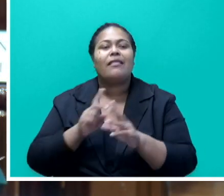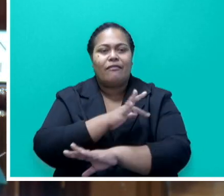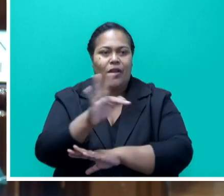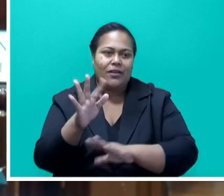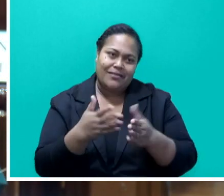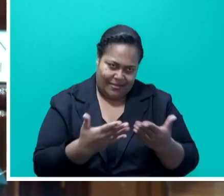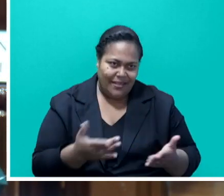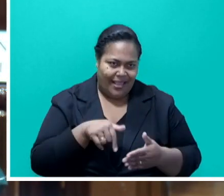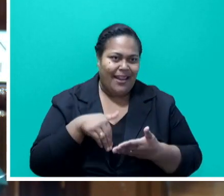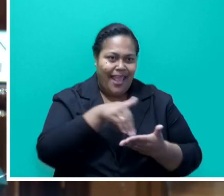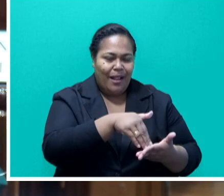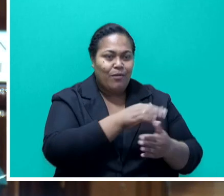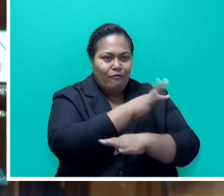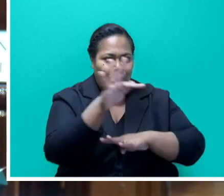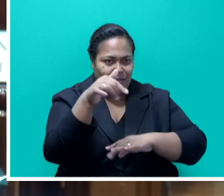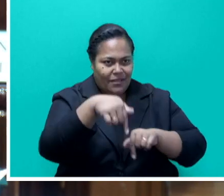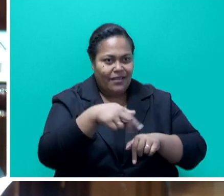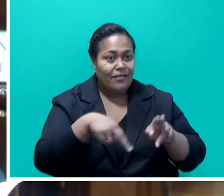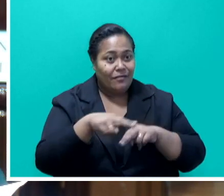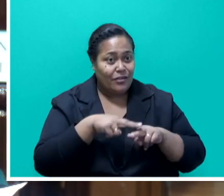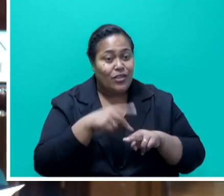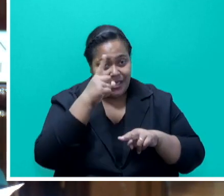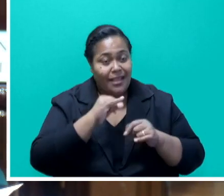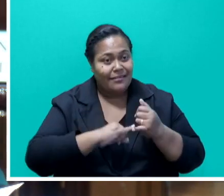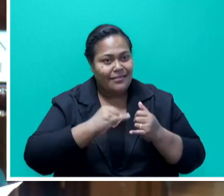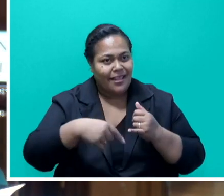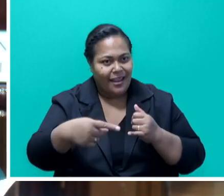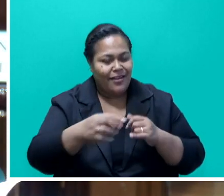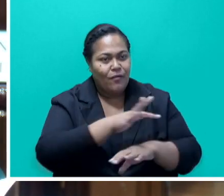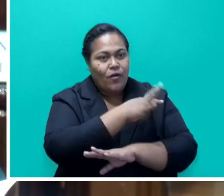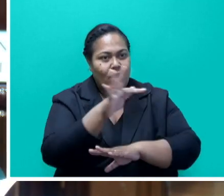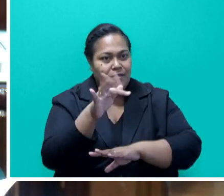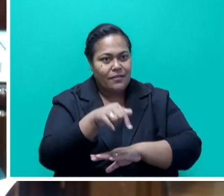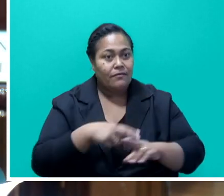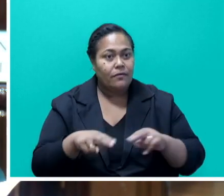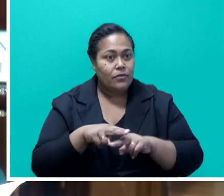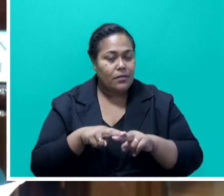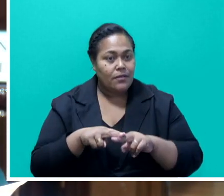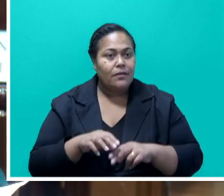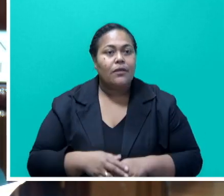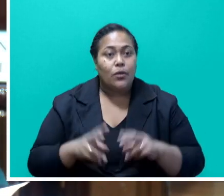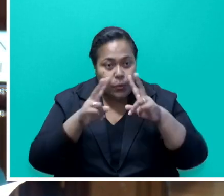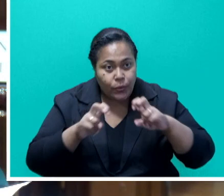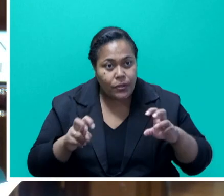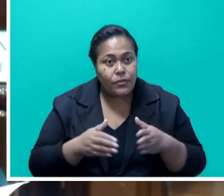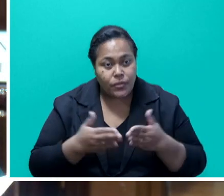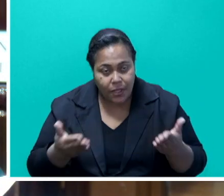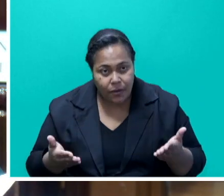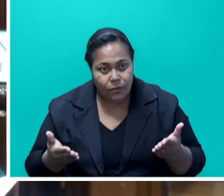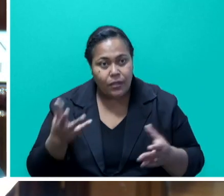in as far as the sustainable management of our forests is concerned. The current research also